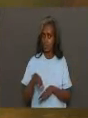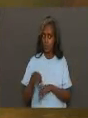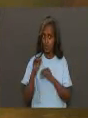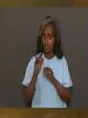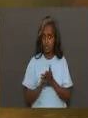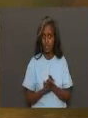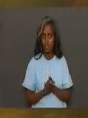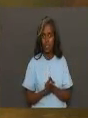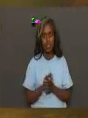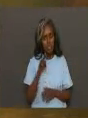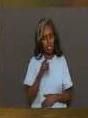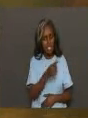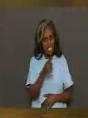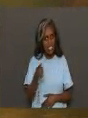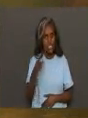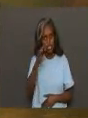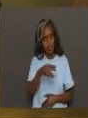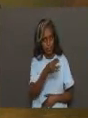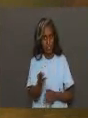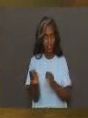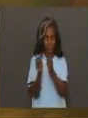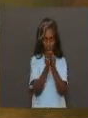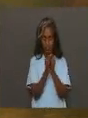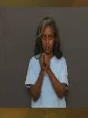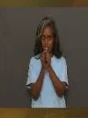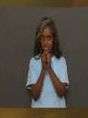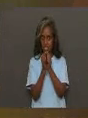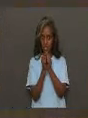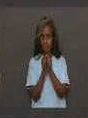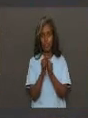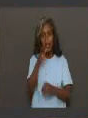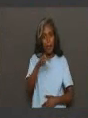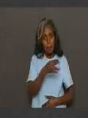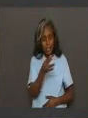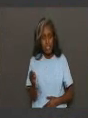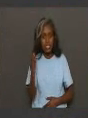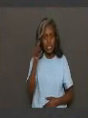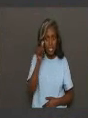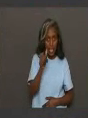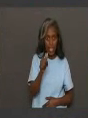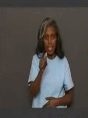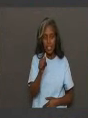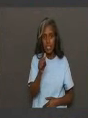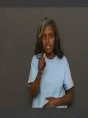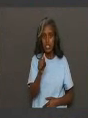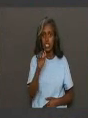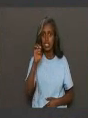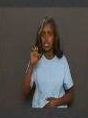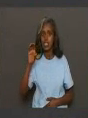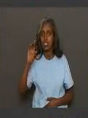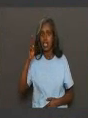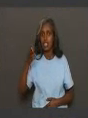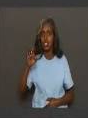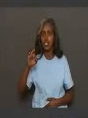Welcome back, students. Let us look at each matrix together. Matrix A is